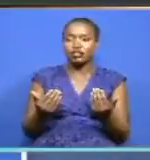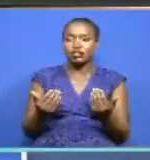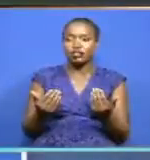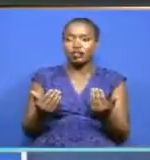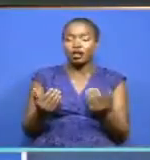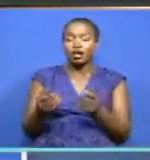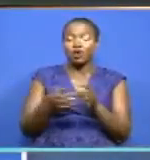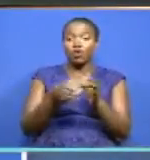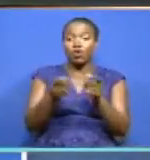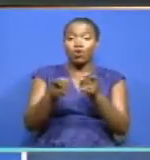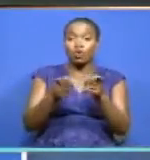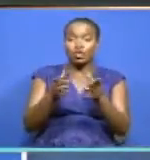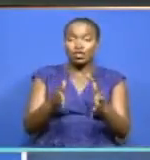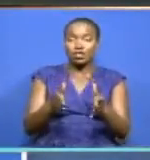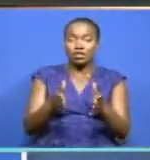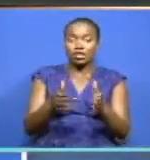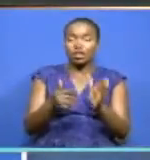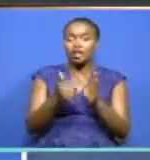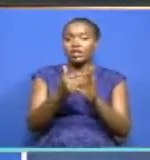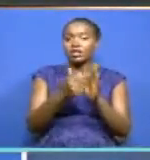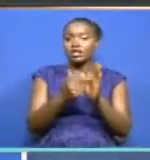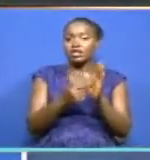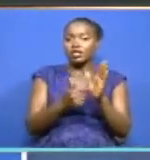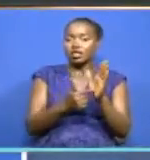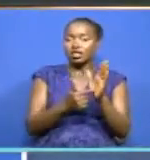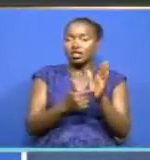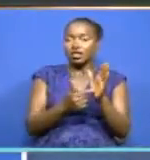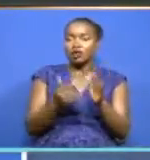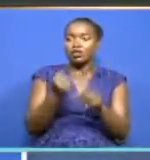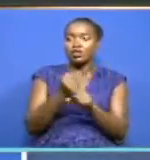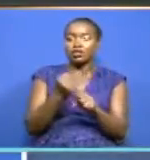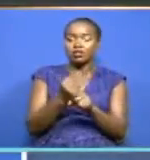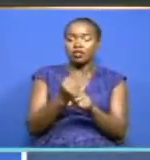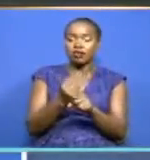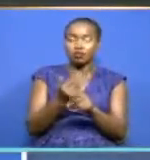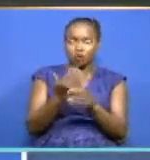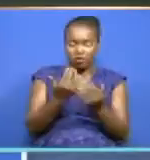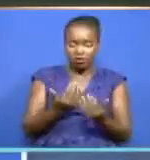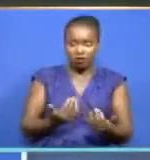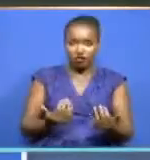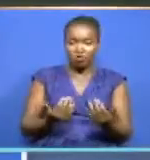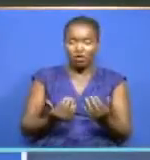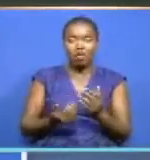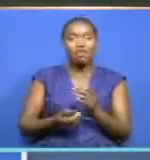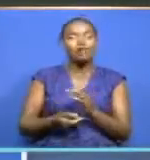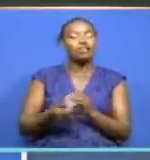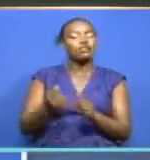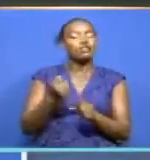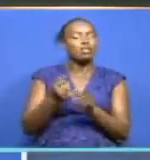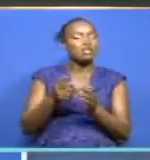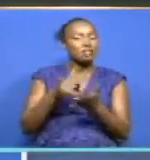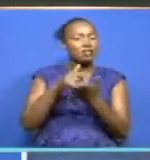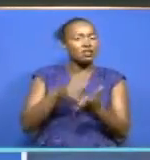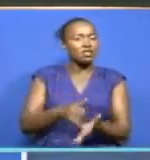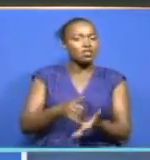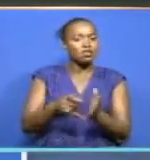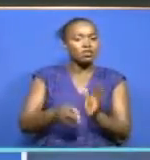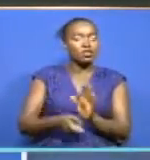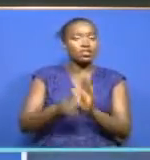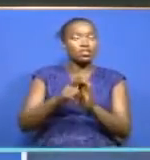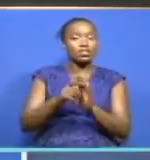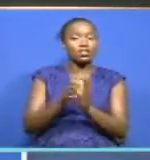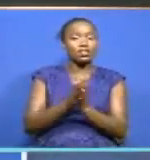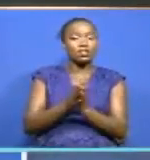children's coordinator, lack of data on the extent of child labour is hampering rescue efforts, consequently exposing children